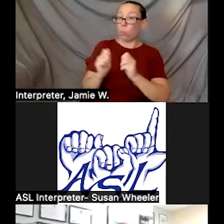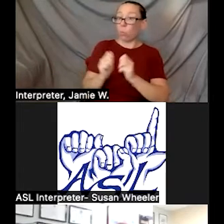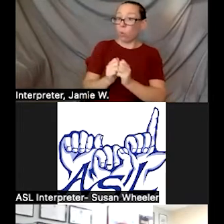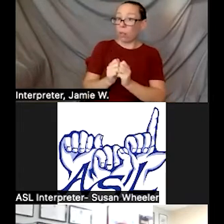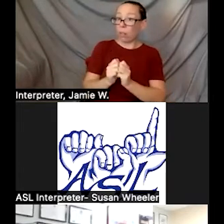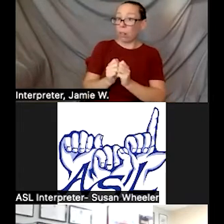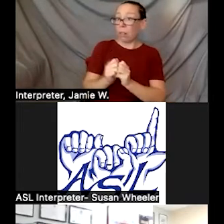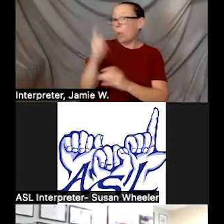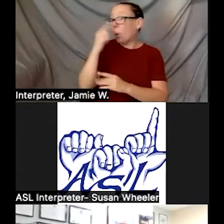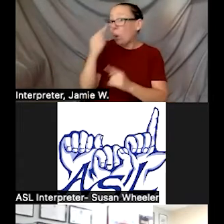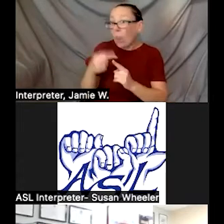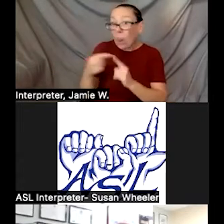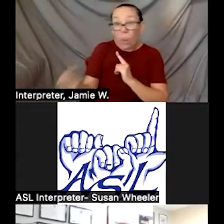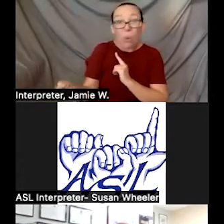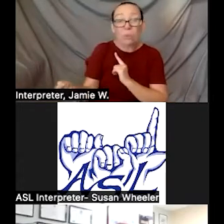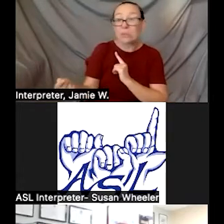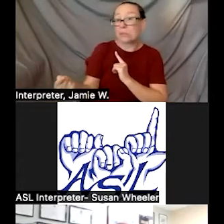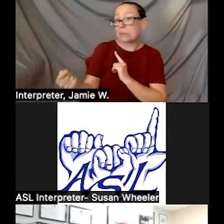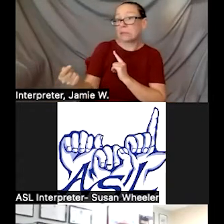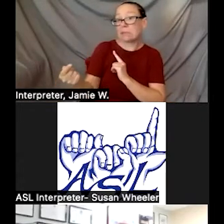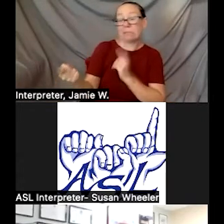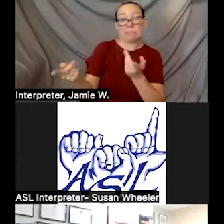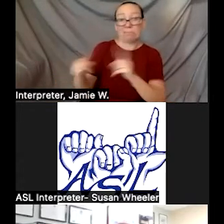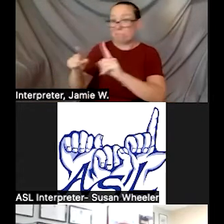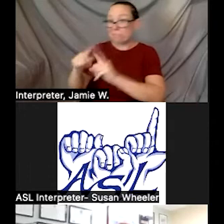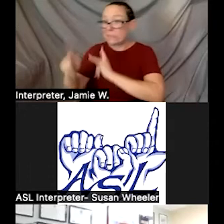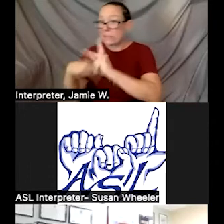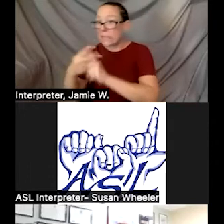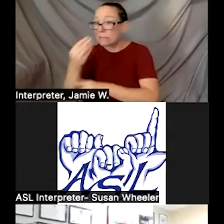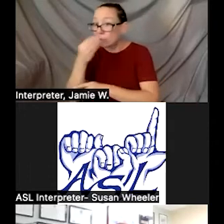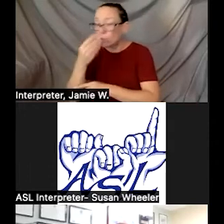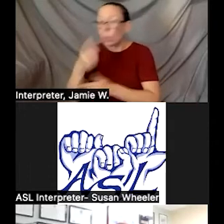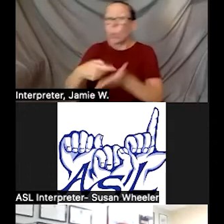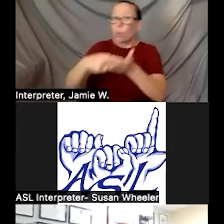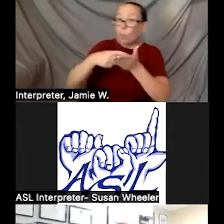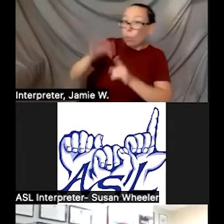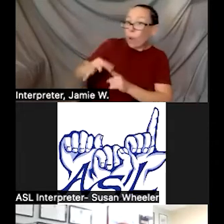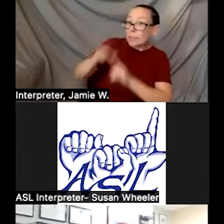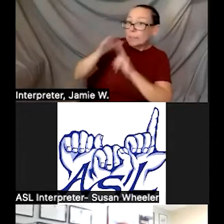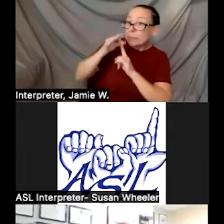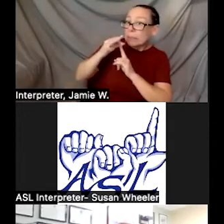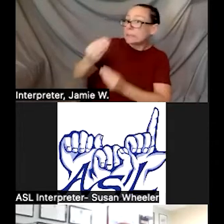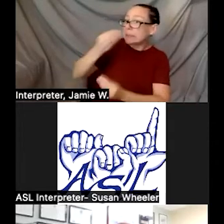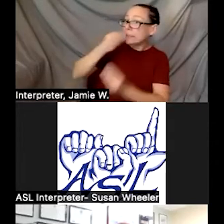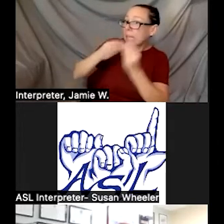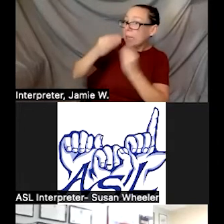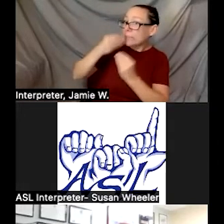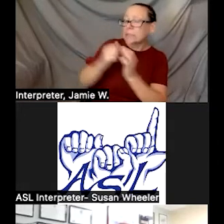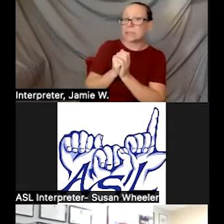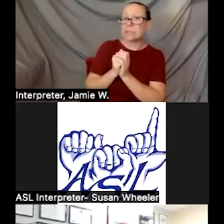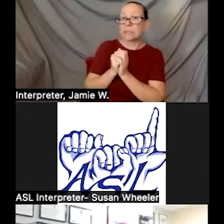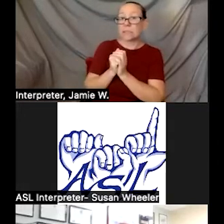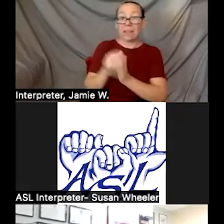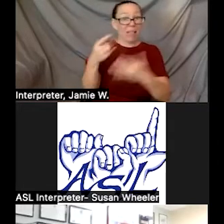allergic reactions to different types of food and need to be on special diets, need to be make sure that they do very